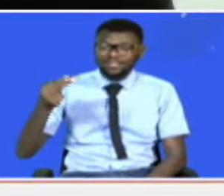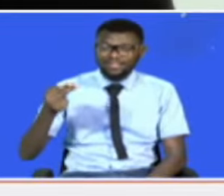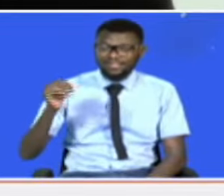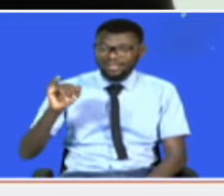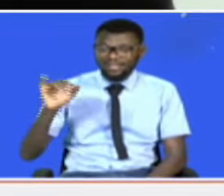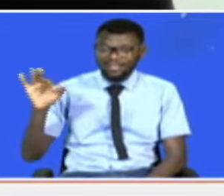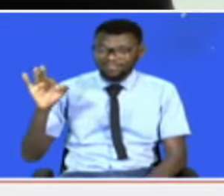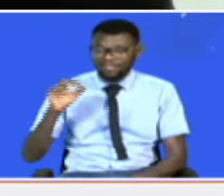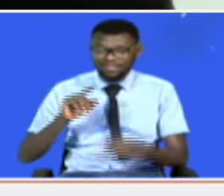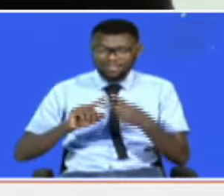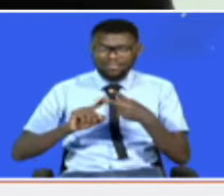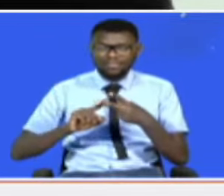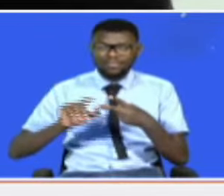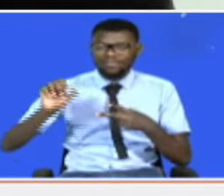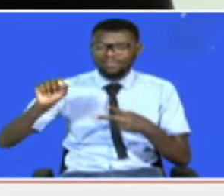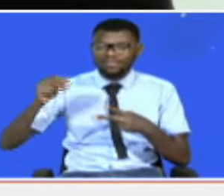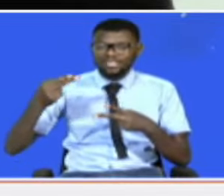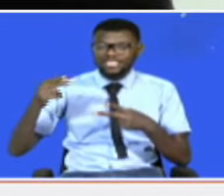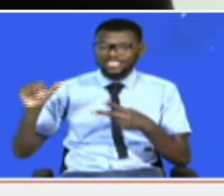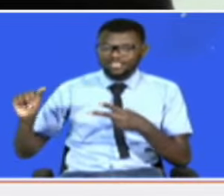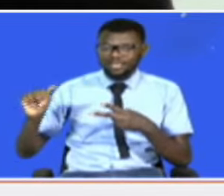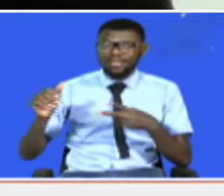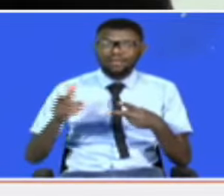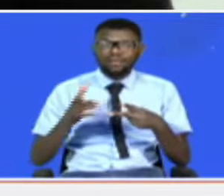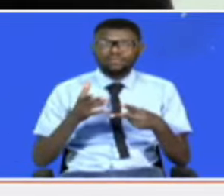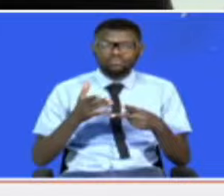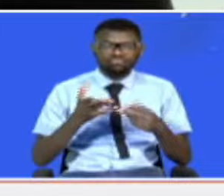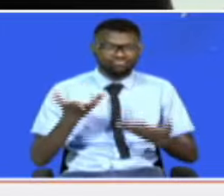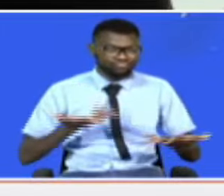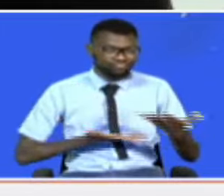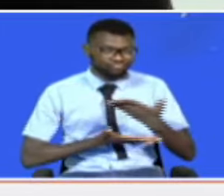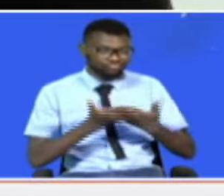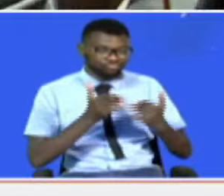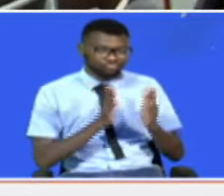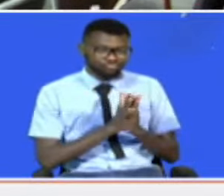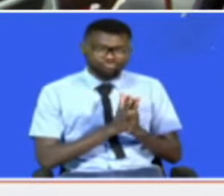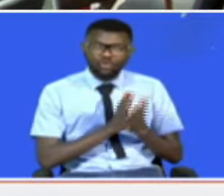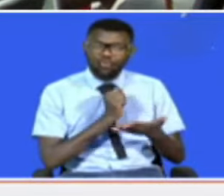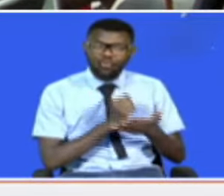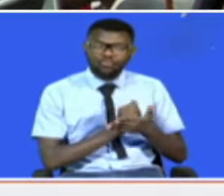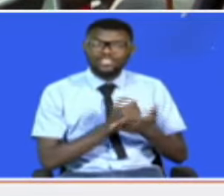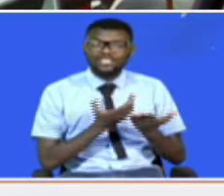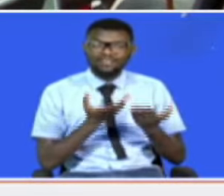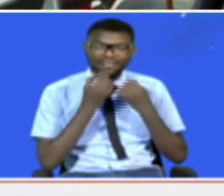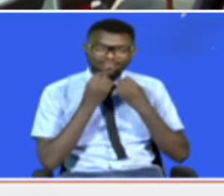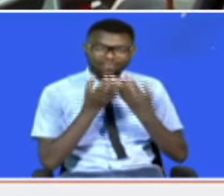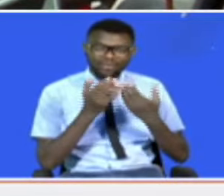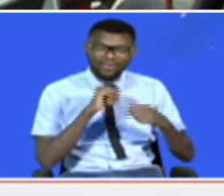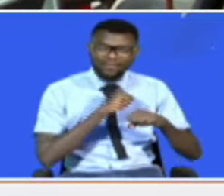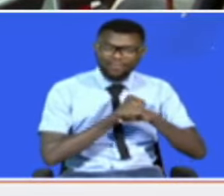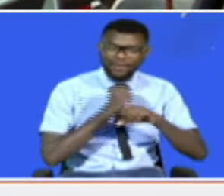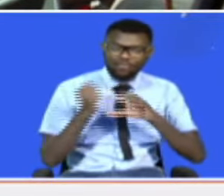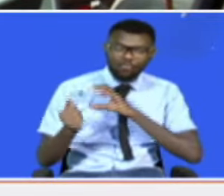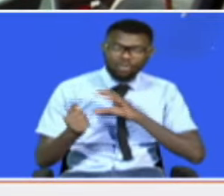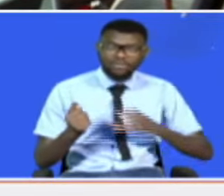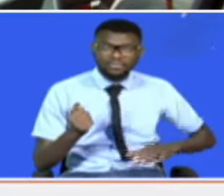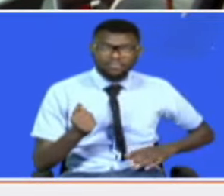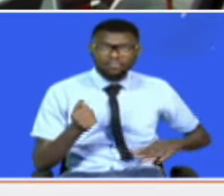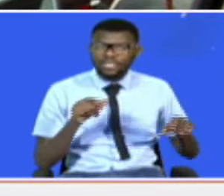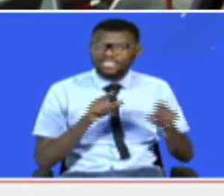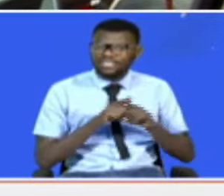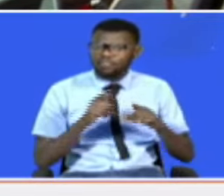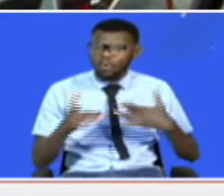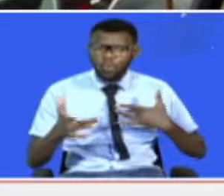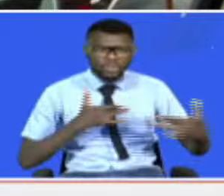SHA are registered data controllers with the Office of the Data Protection Commissioner. The legislators also raised concerns regarding the